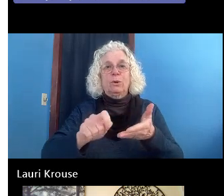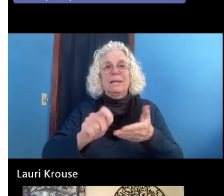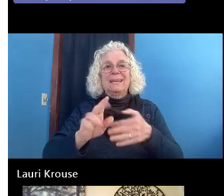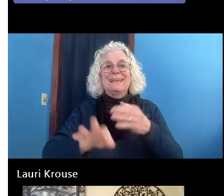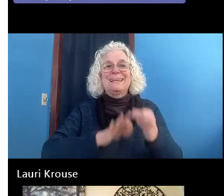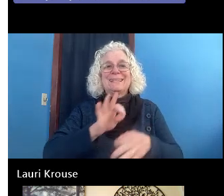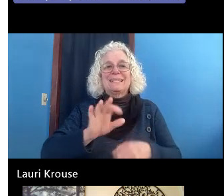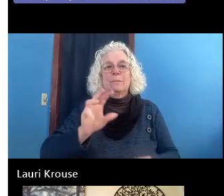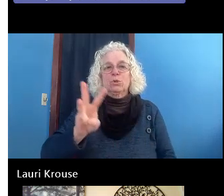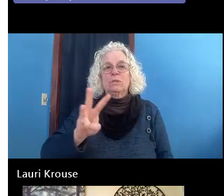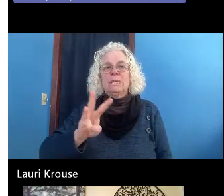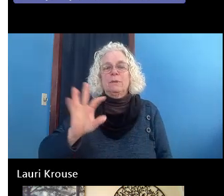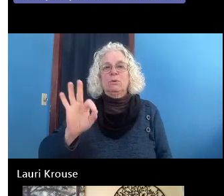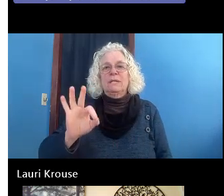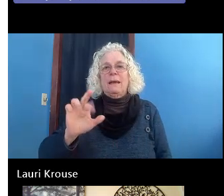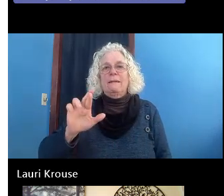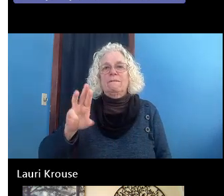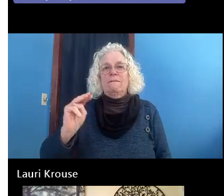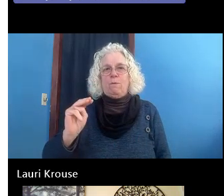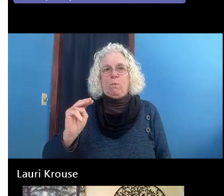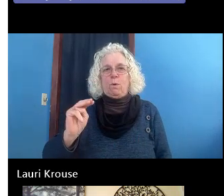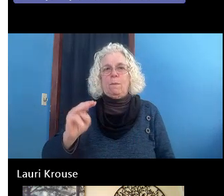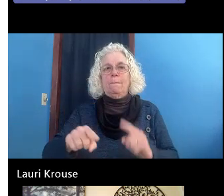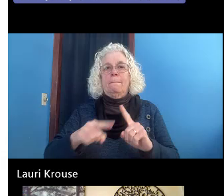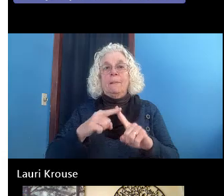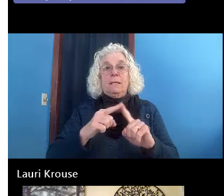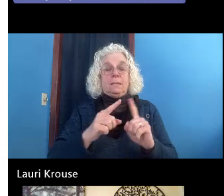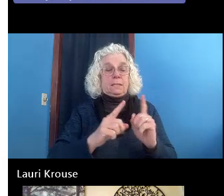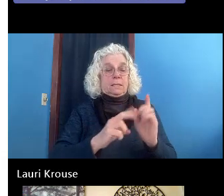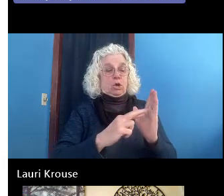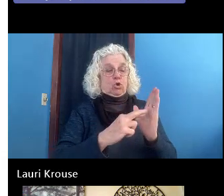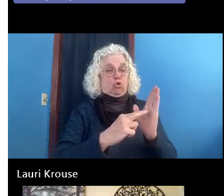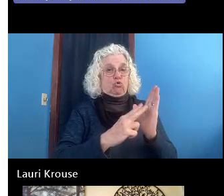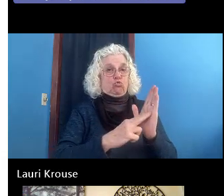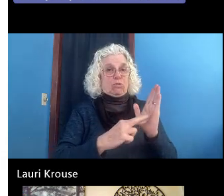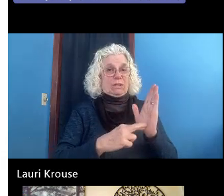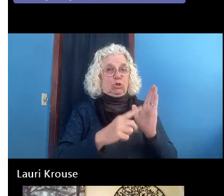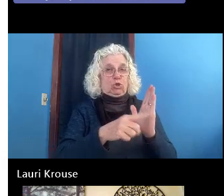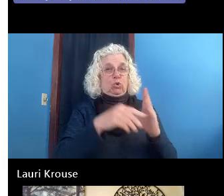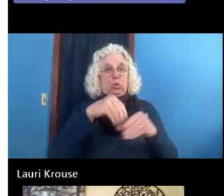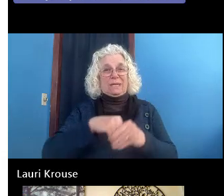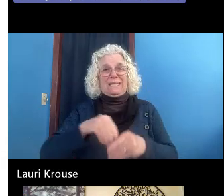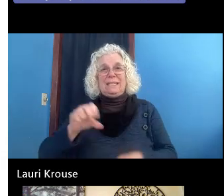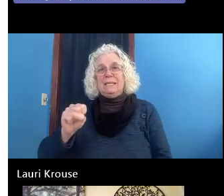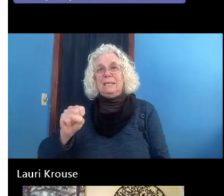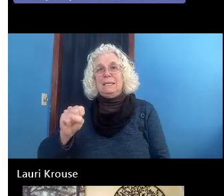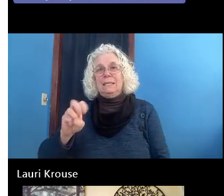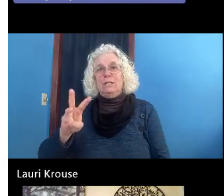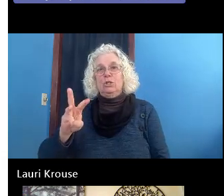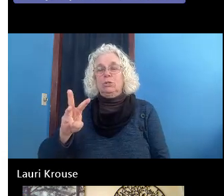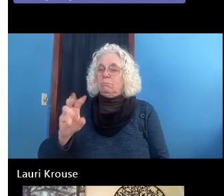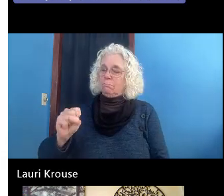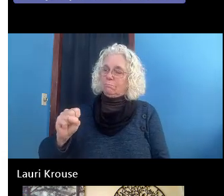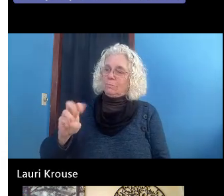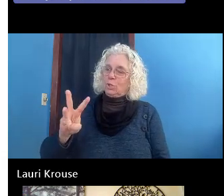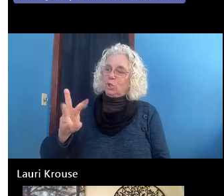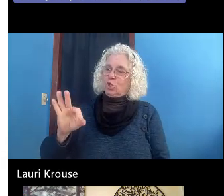that to complete, as well as get you registered as a vendor in our state database, which is Swift, to make sure that you're getting